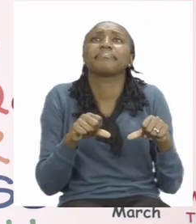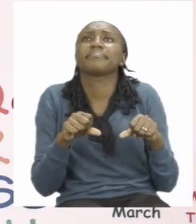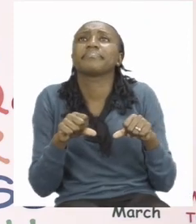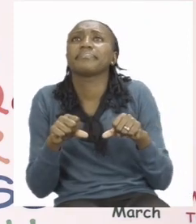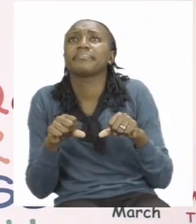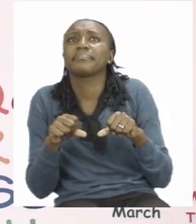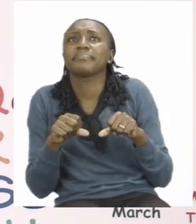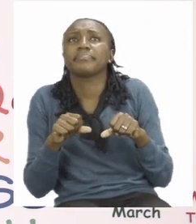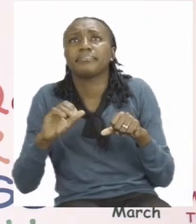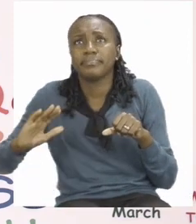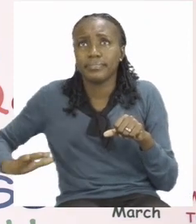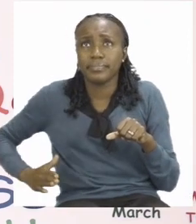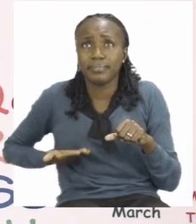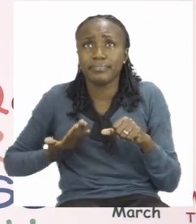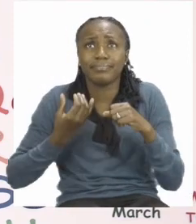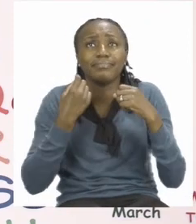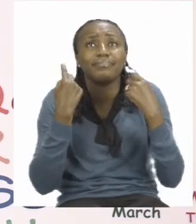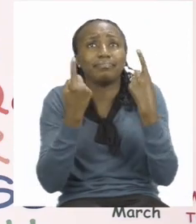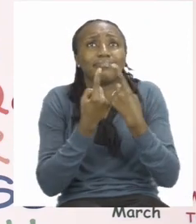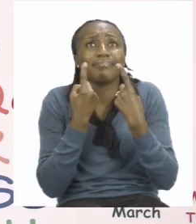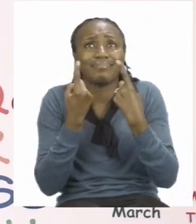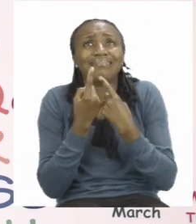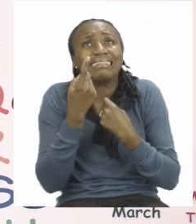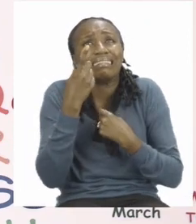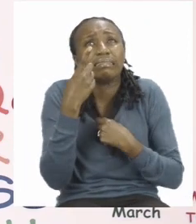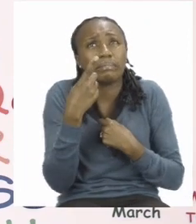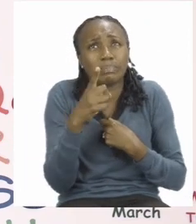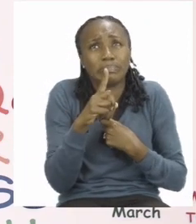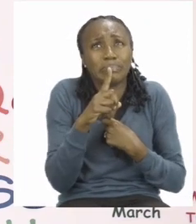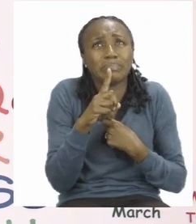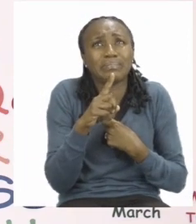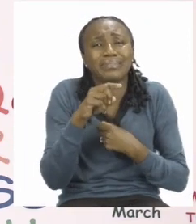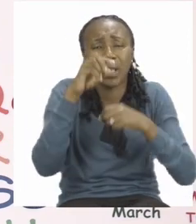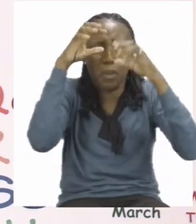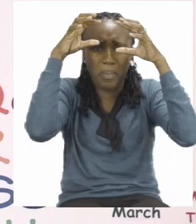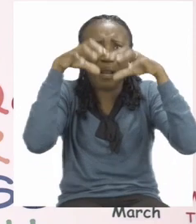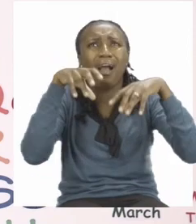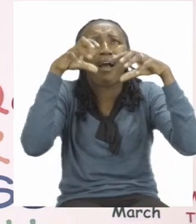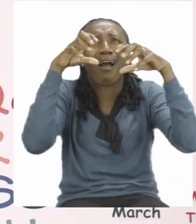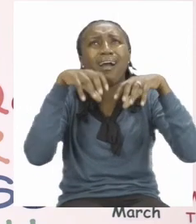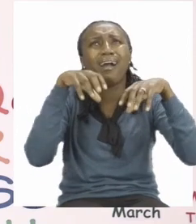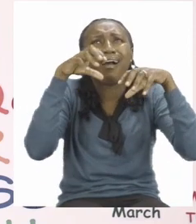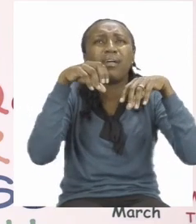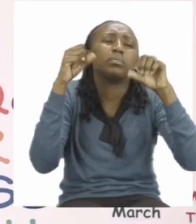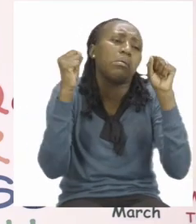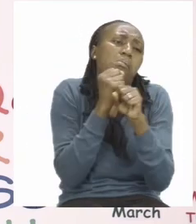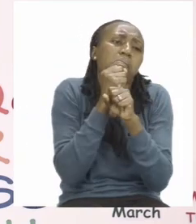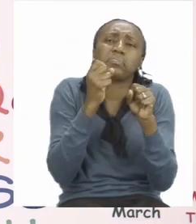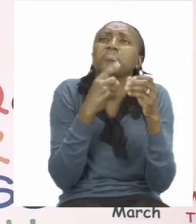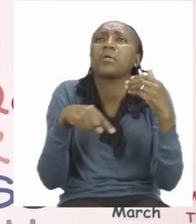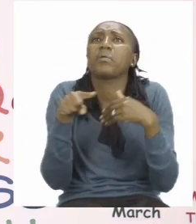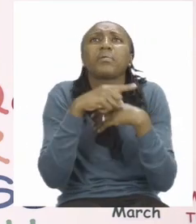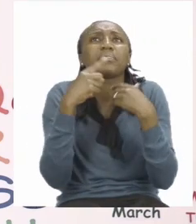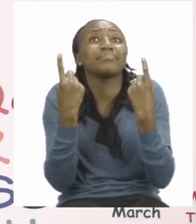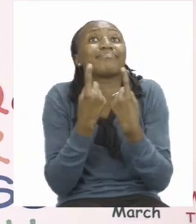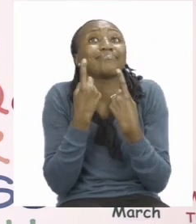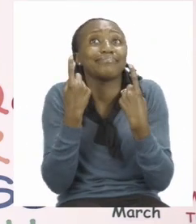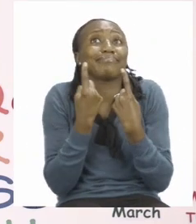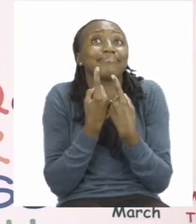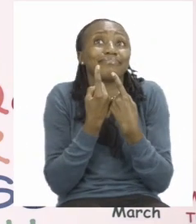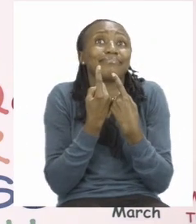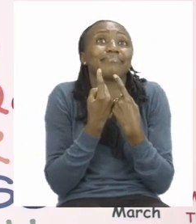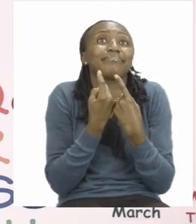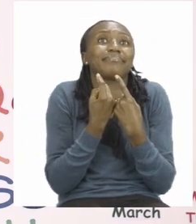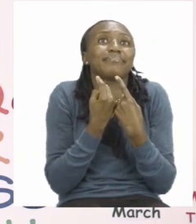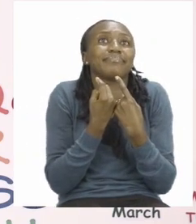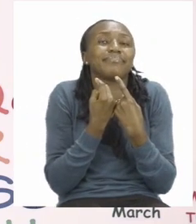want to go and play, but it is raining. So the good side is you want to go and play,